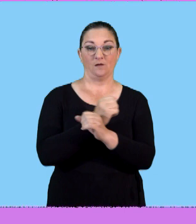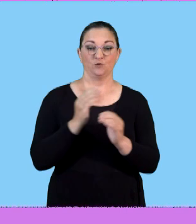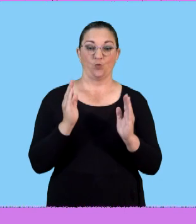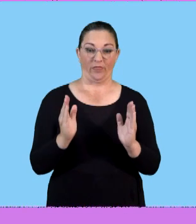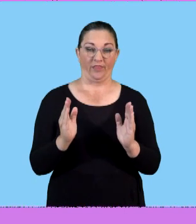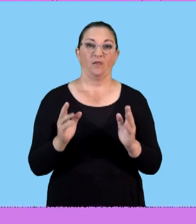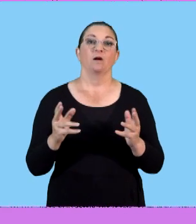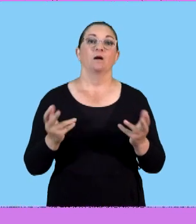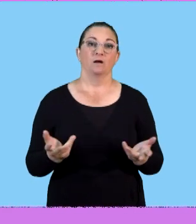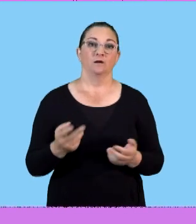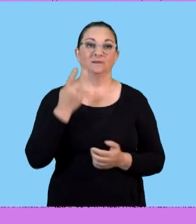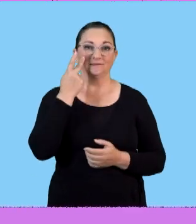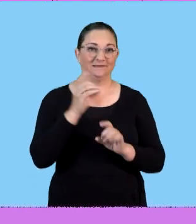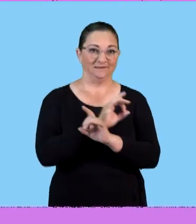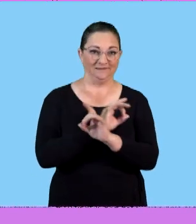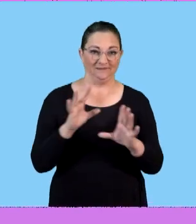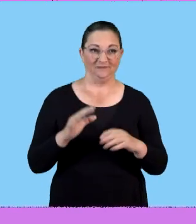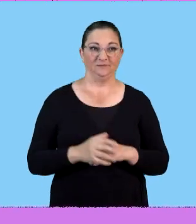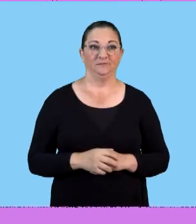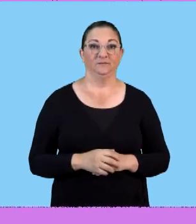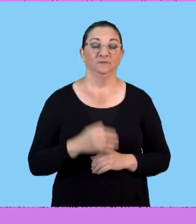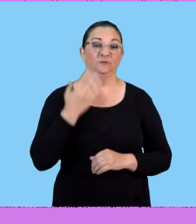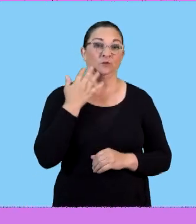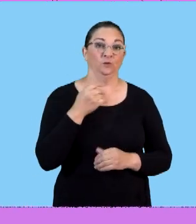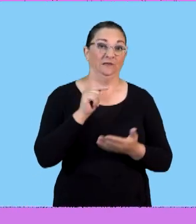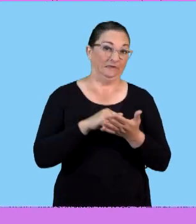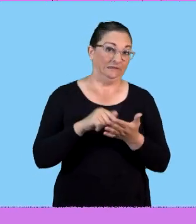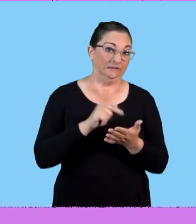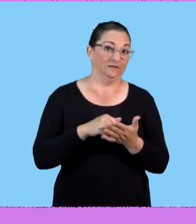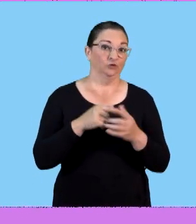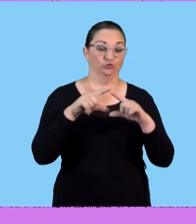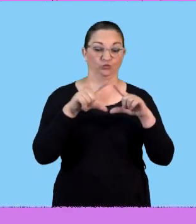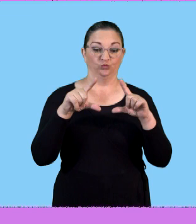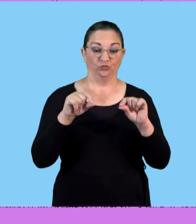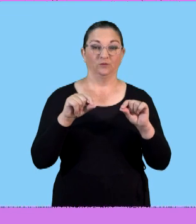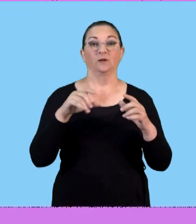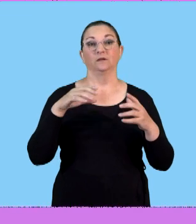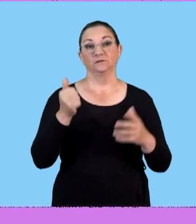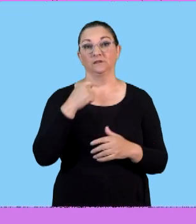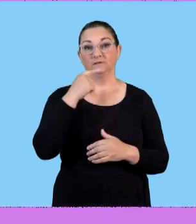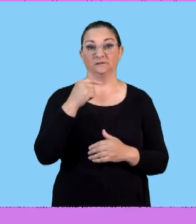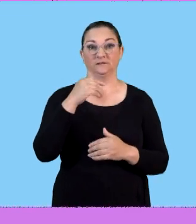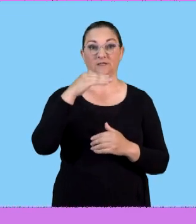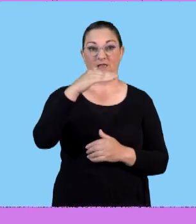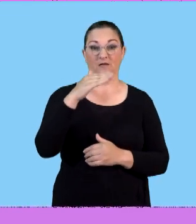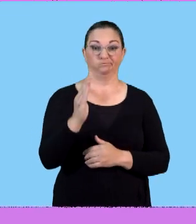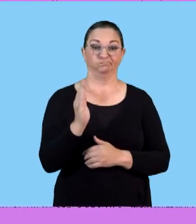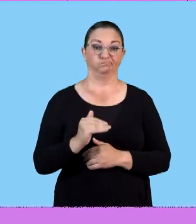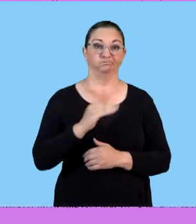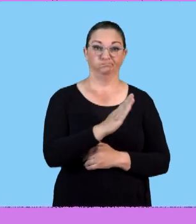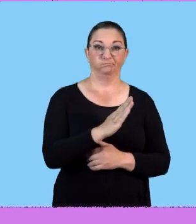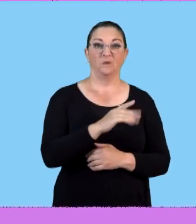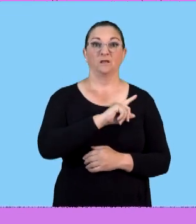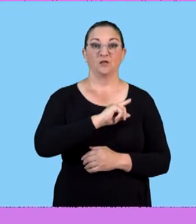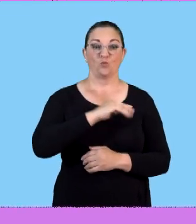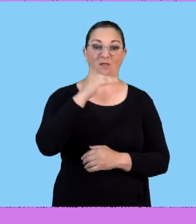times width, right? There we can clearly see in the diagram as well. When we calculate the area of a square, we're going to say it's